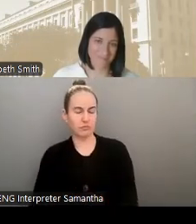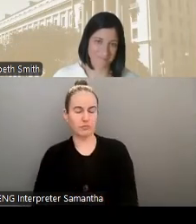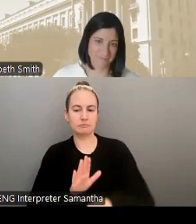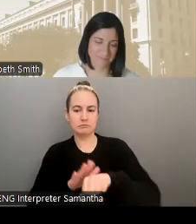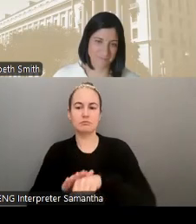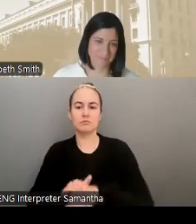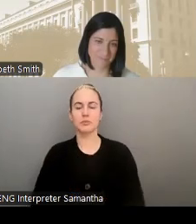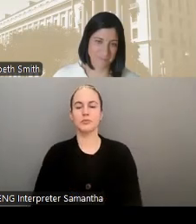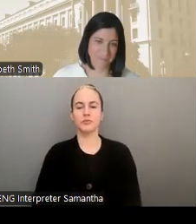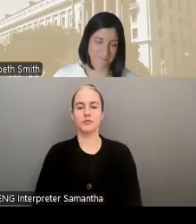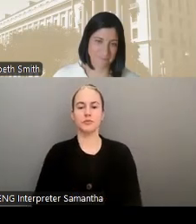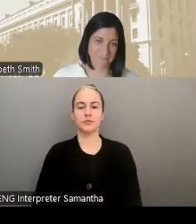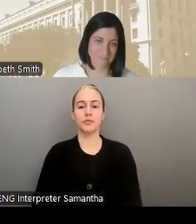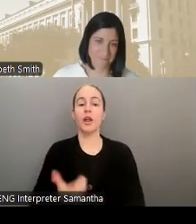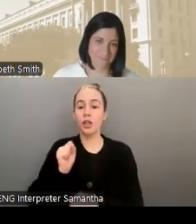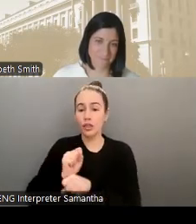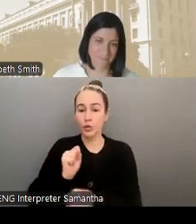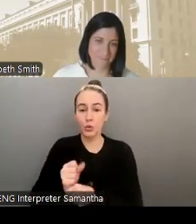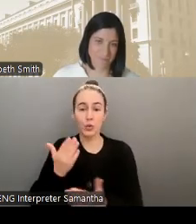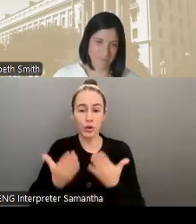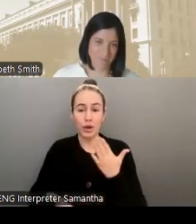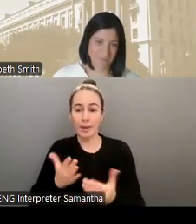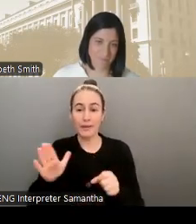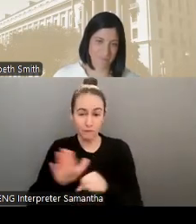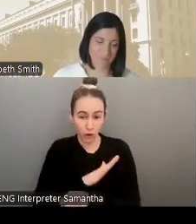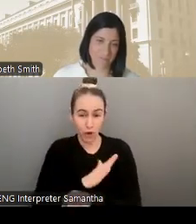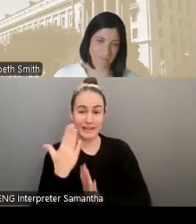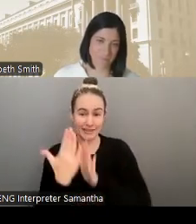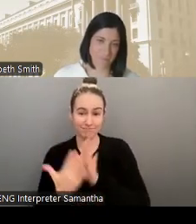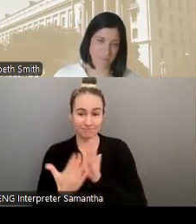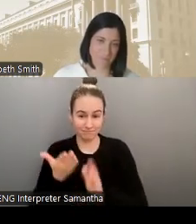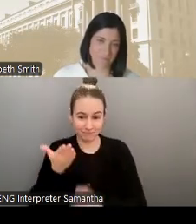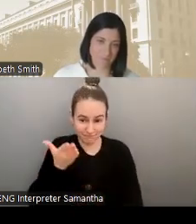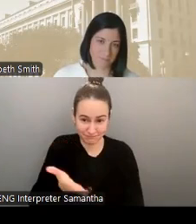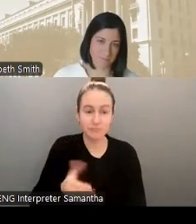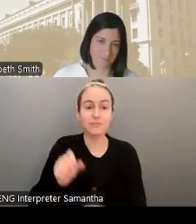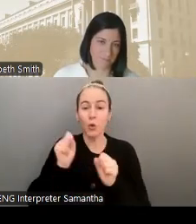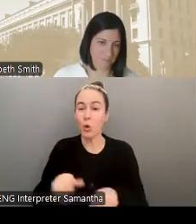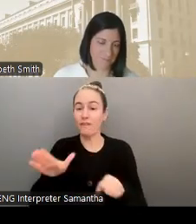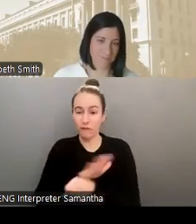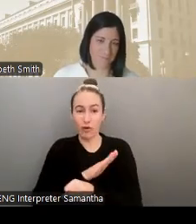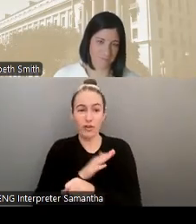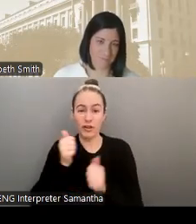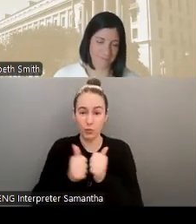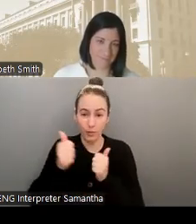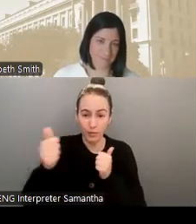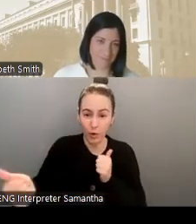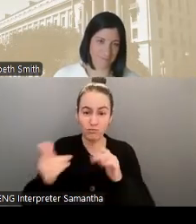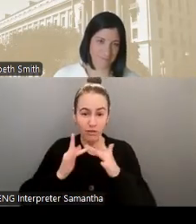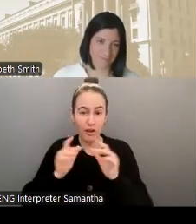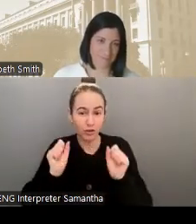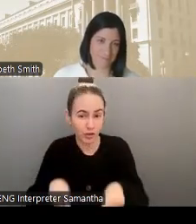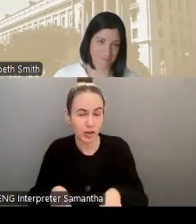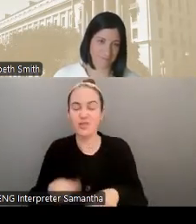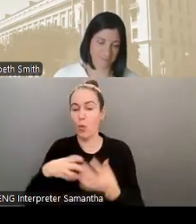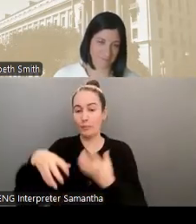possibility that this work is done entirely in person. It could be done entirely remotely, or it could be a combination